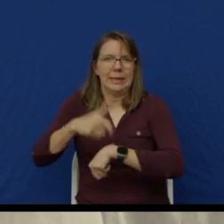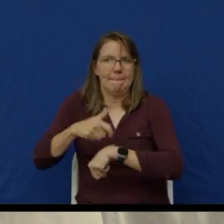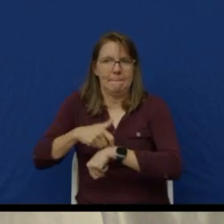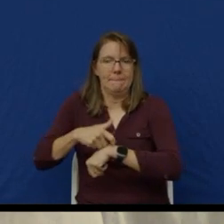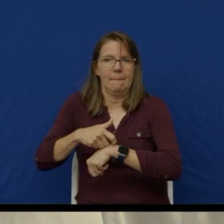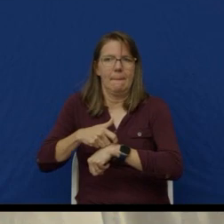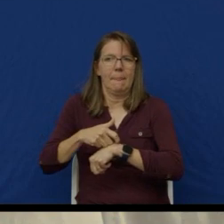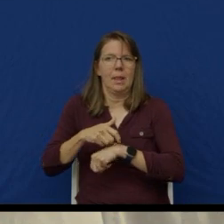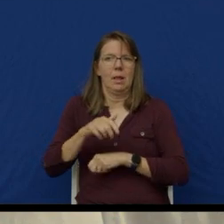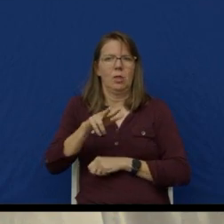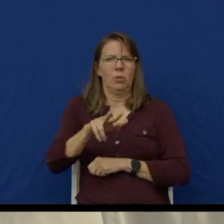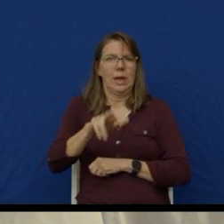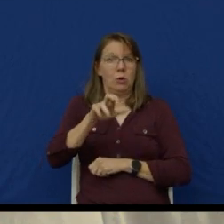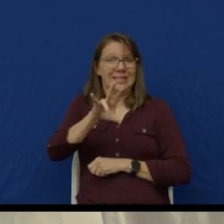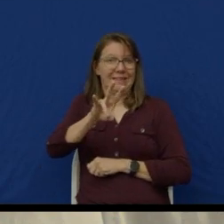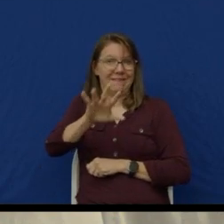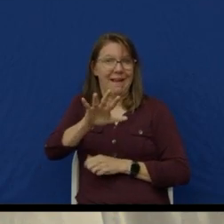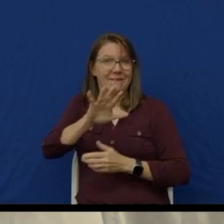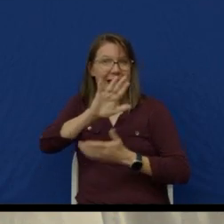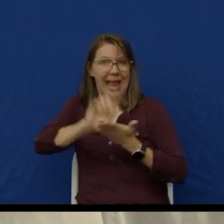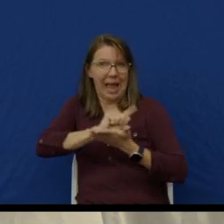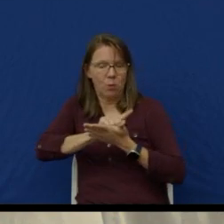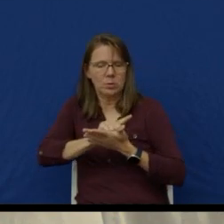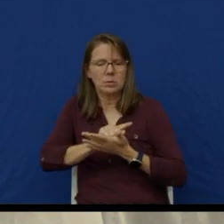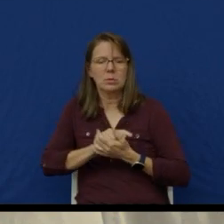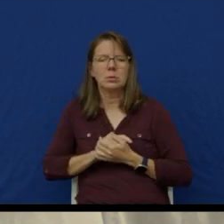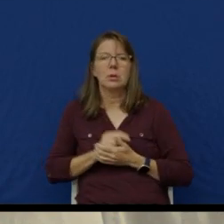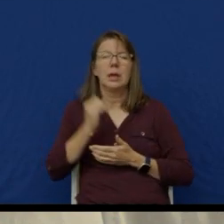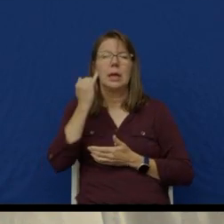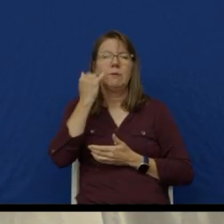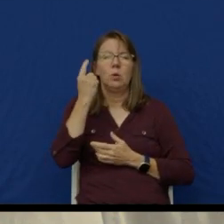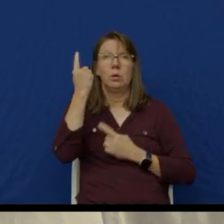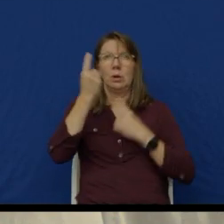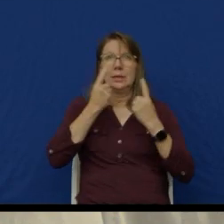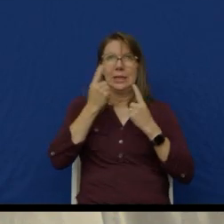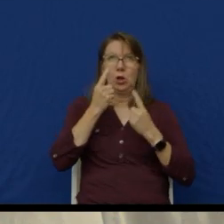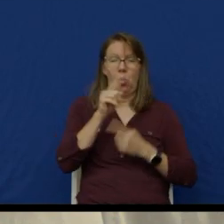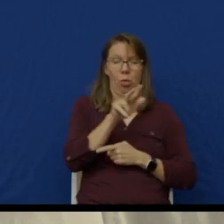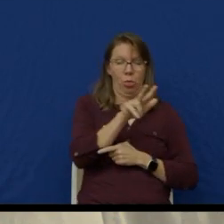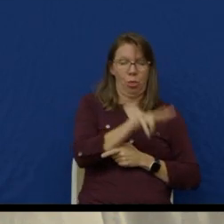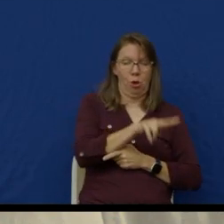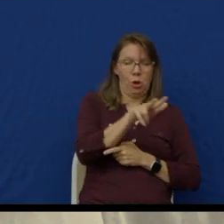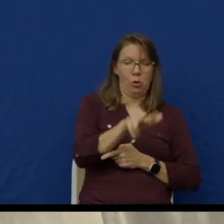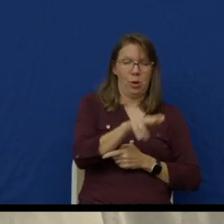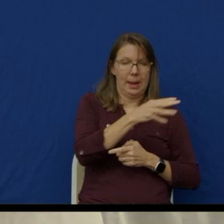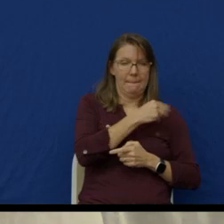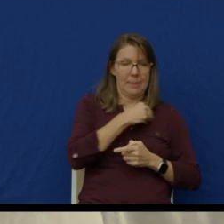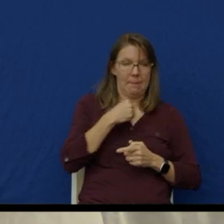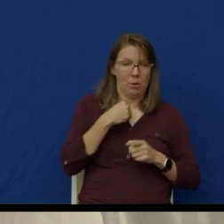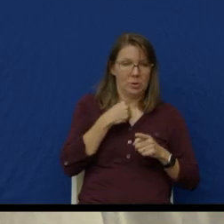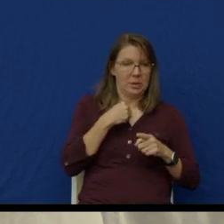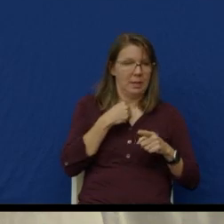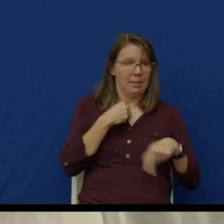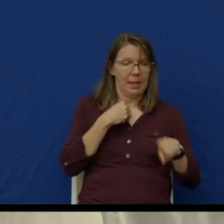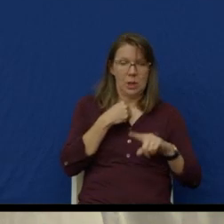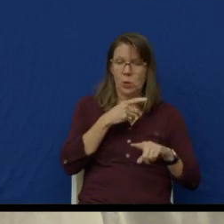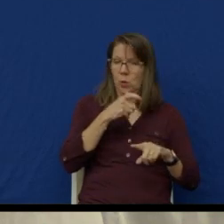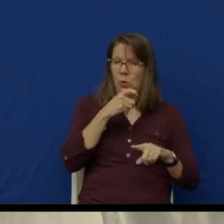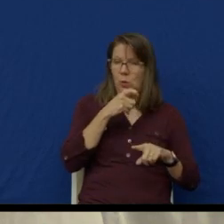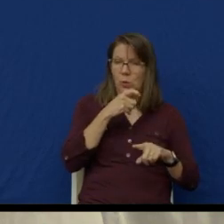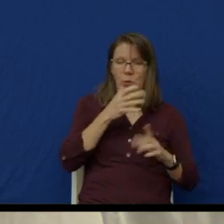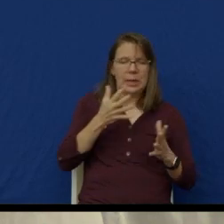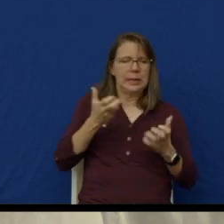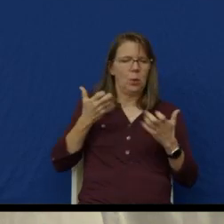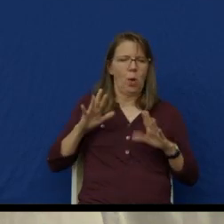373.75 hours. Now, if you take into account the 33 members who did not seek to return